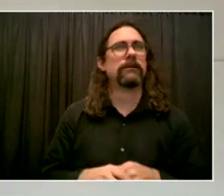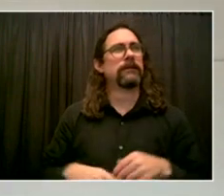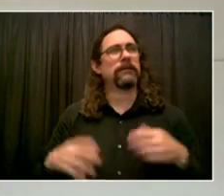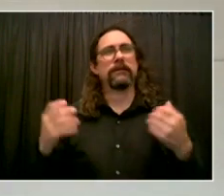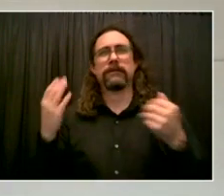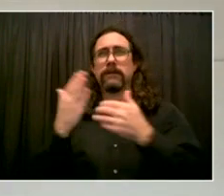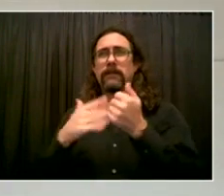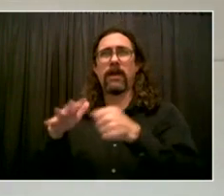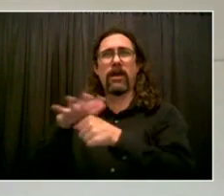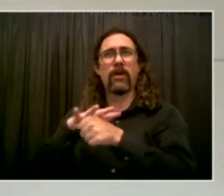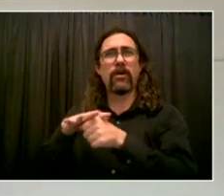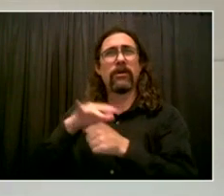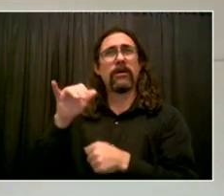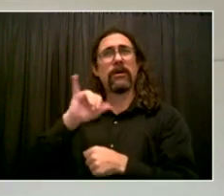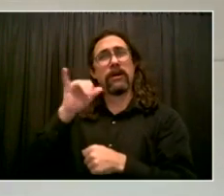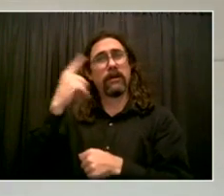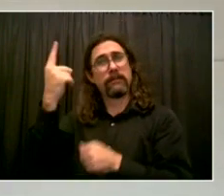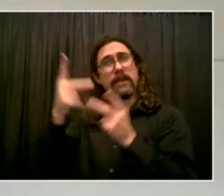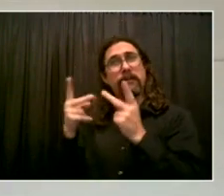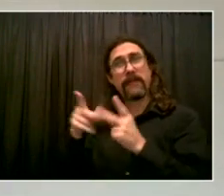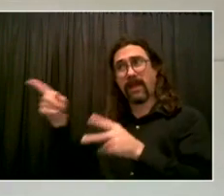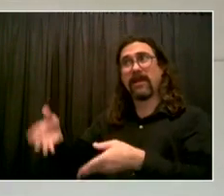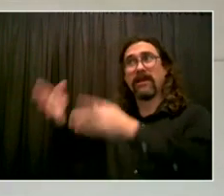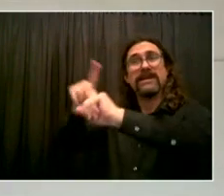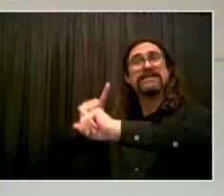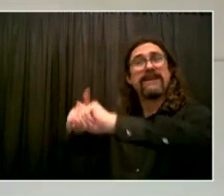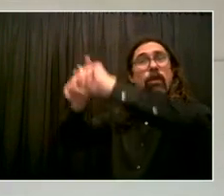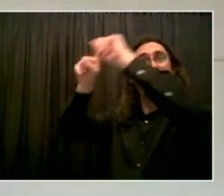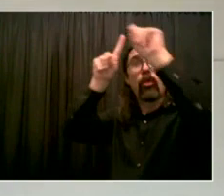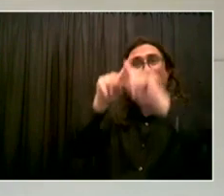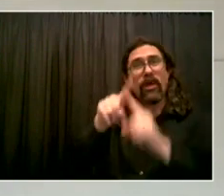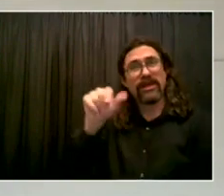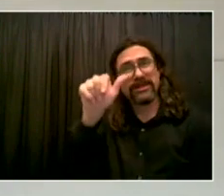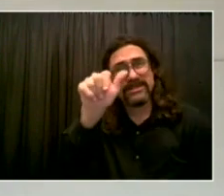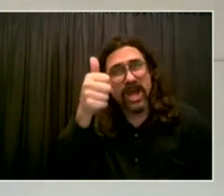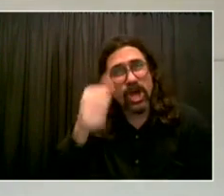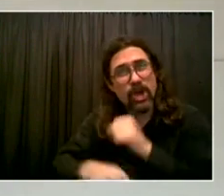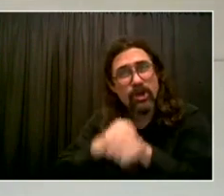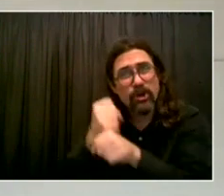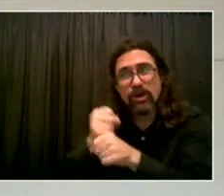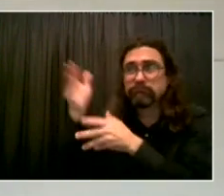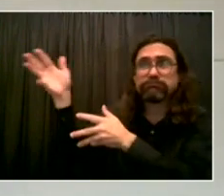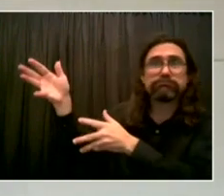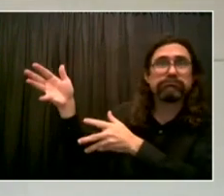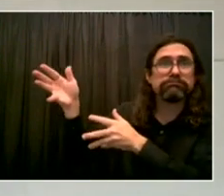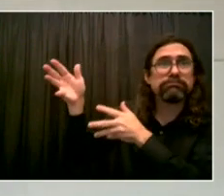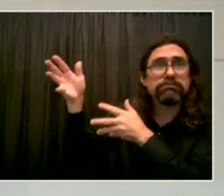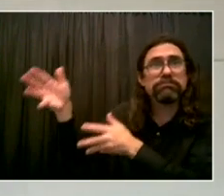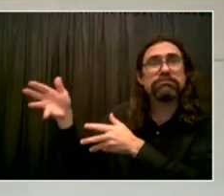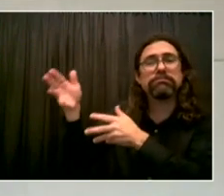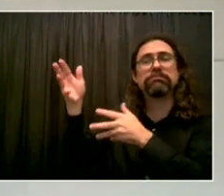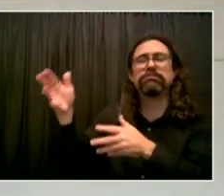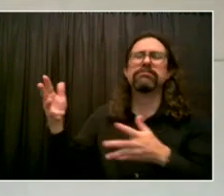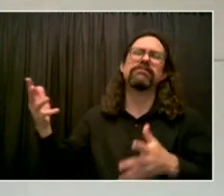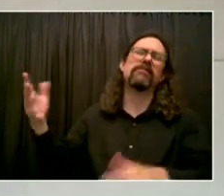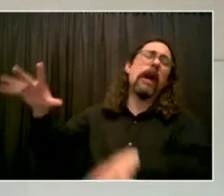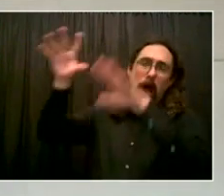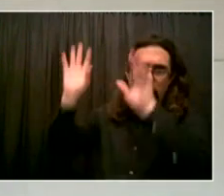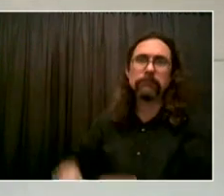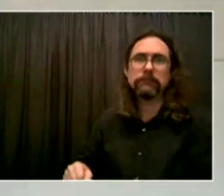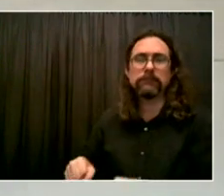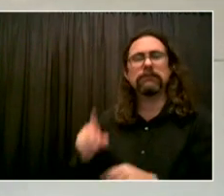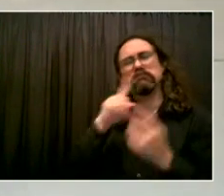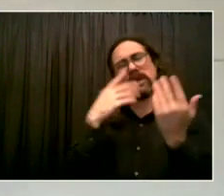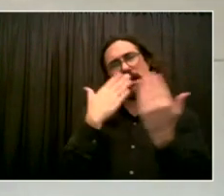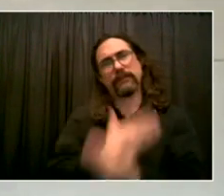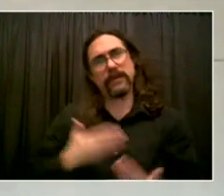is a really great step and a very big acknowledgement that we're very, very appreciative of, Mr. Mayor. I hope to partner with this